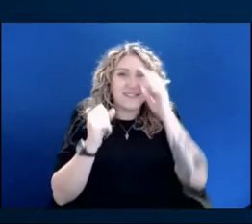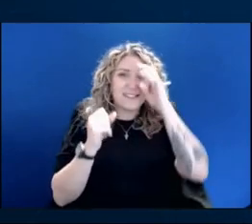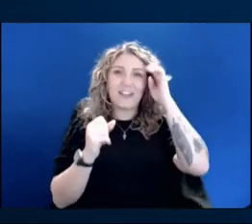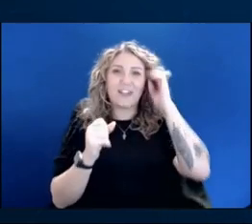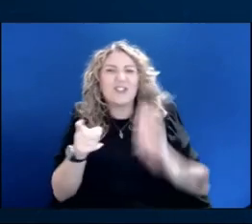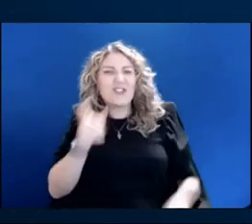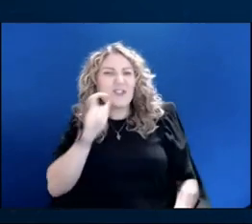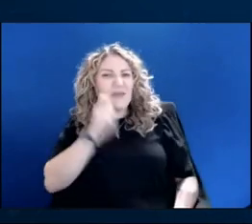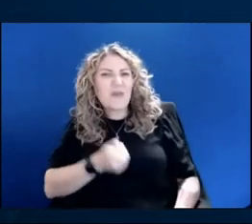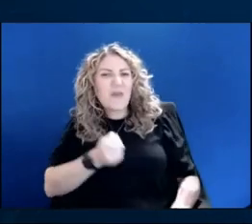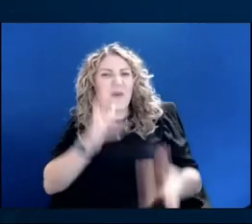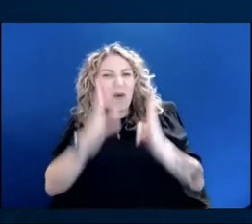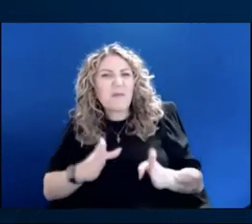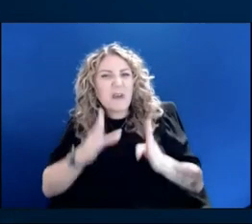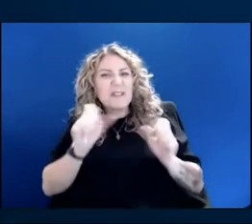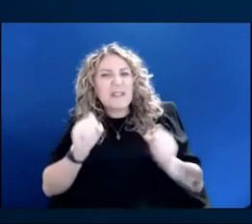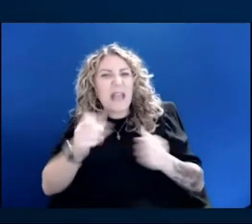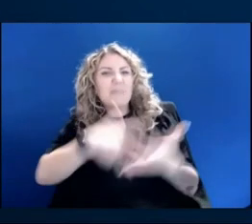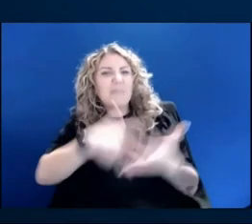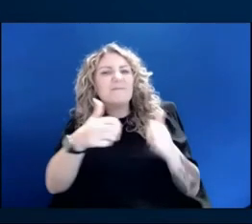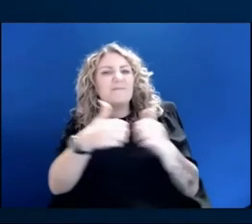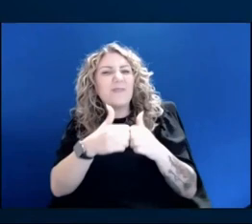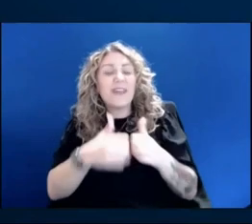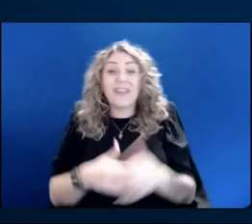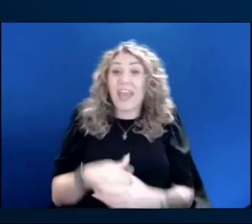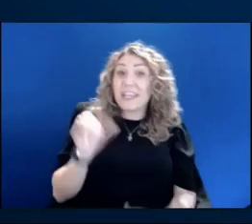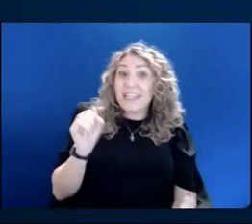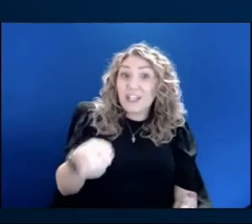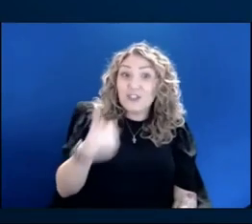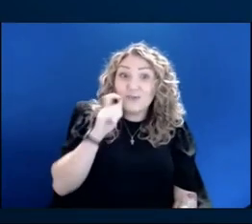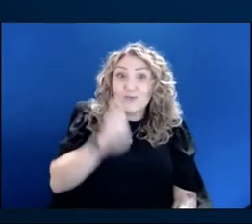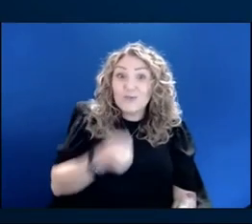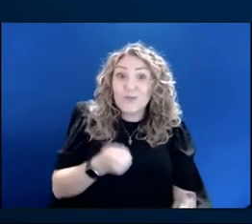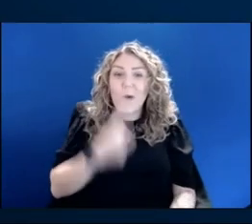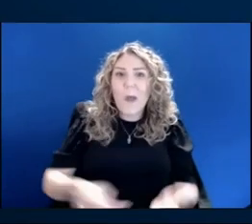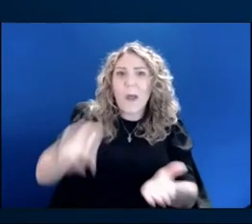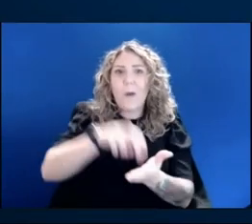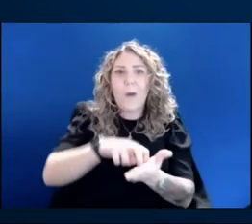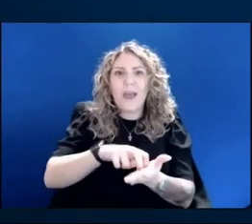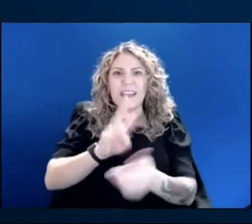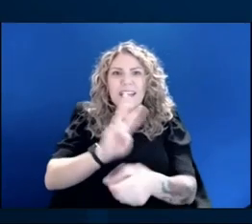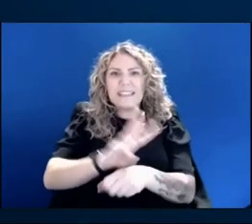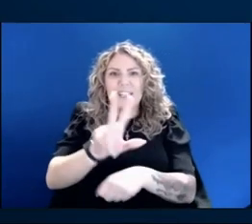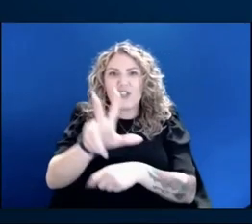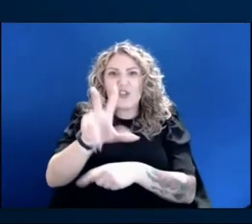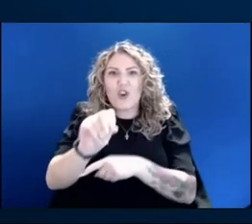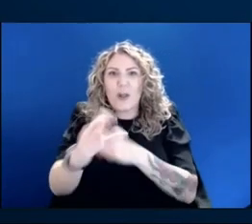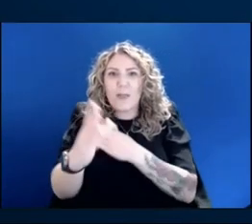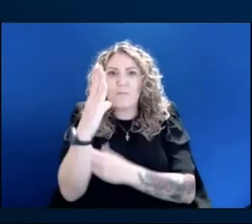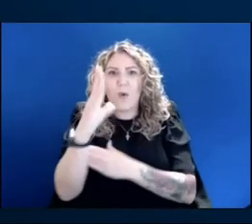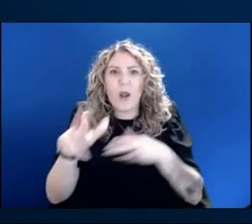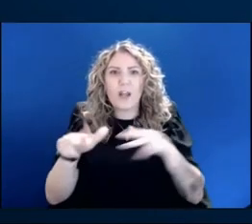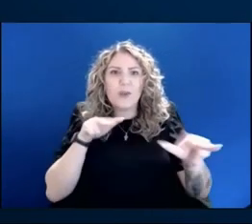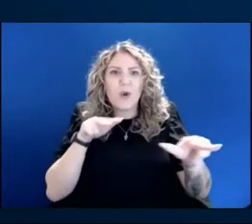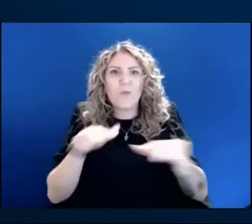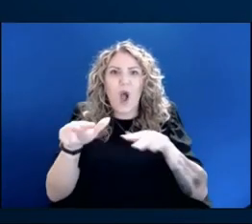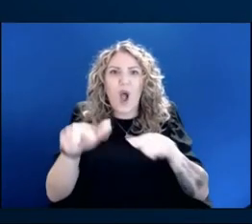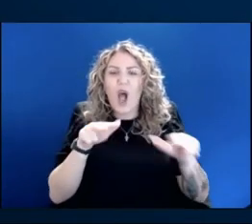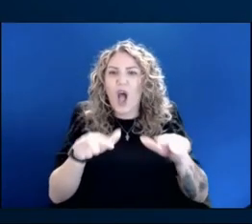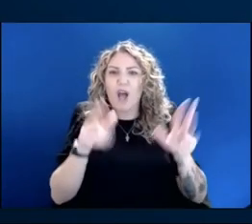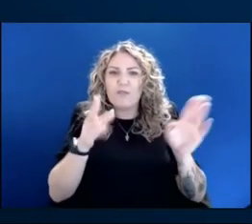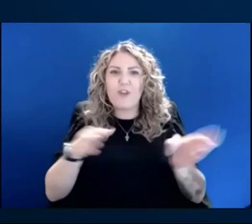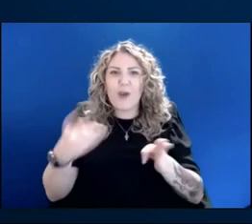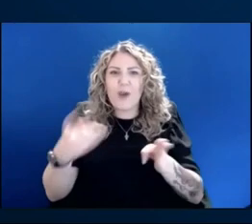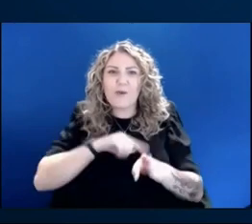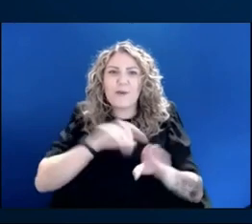hang out with. Yeah, she is cool. She got me up at what time? 6:30 in the morning to go walking, to get prepped for your, we did a story where we had to get prepped